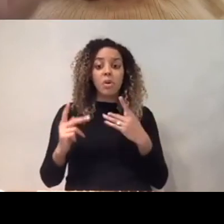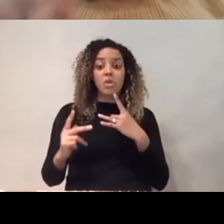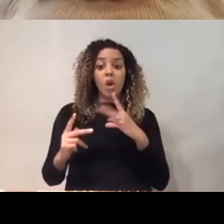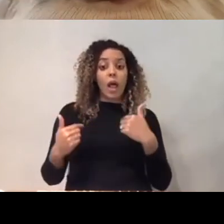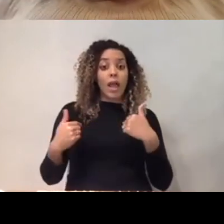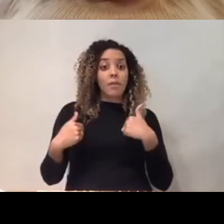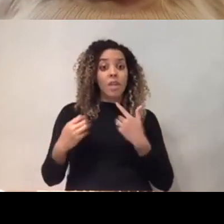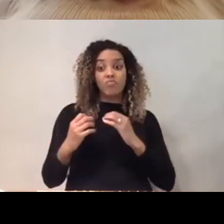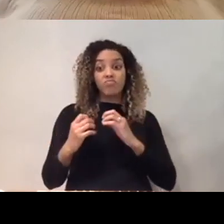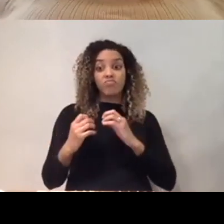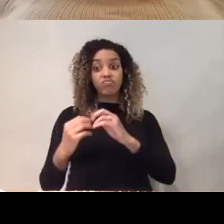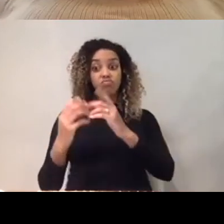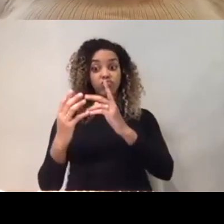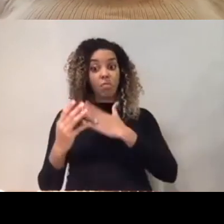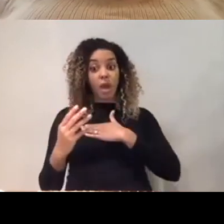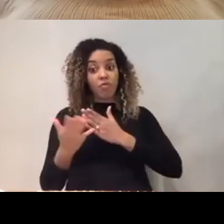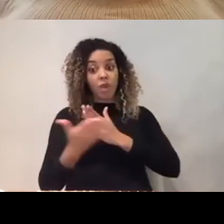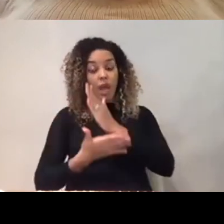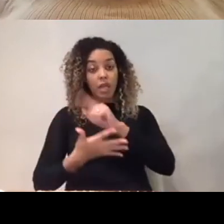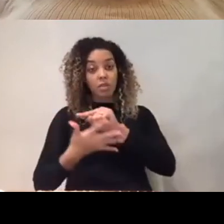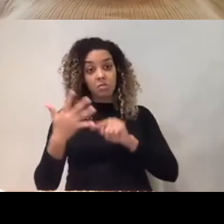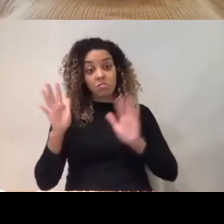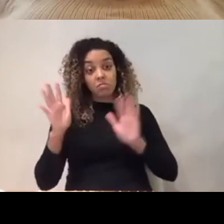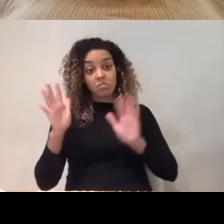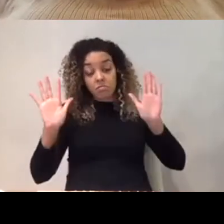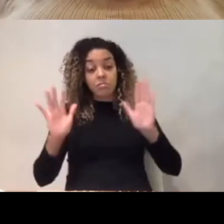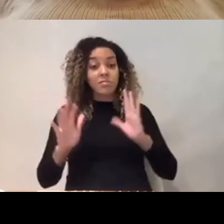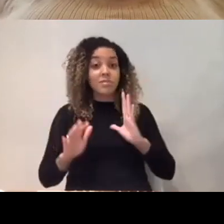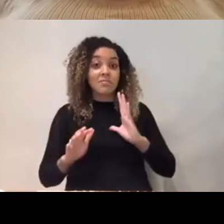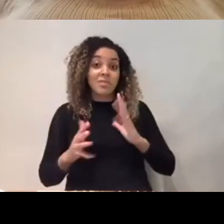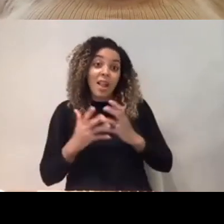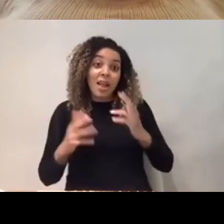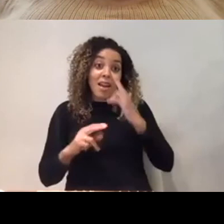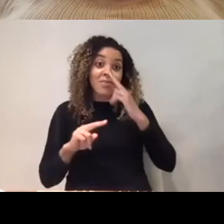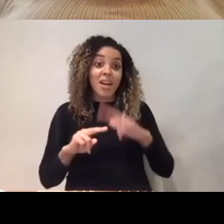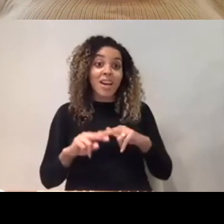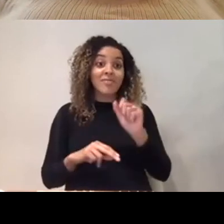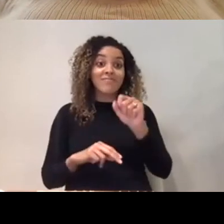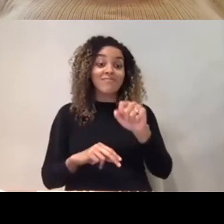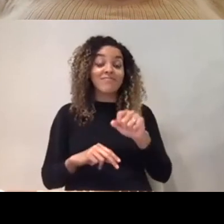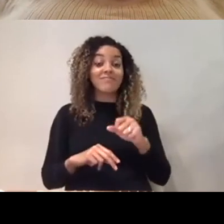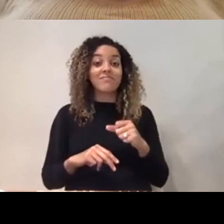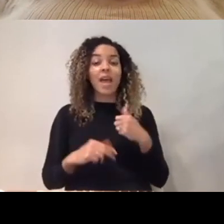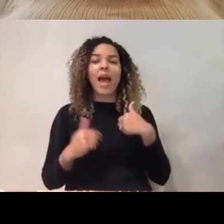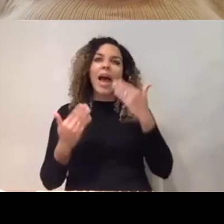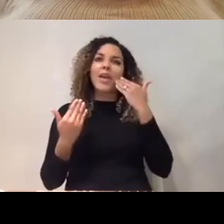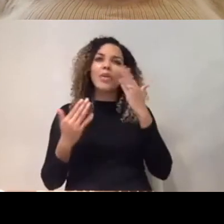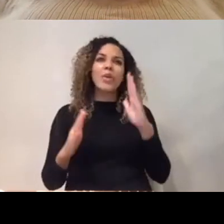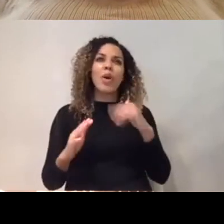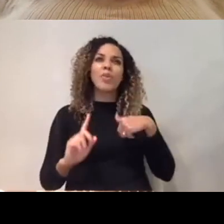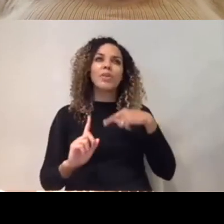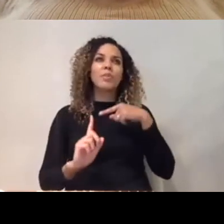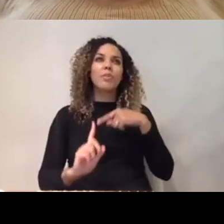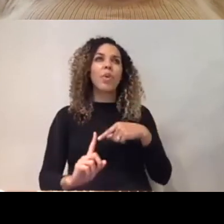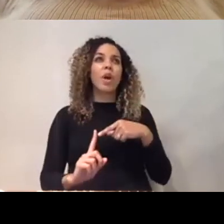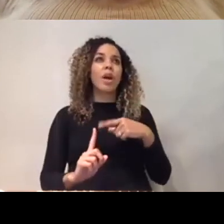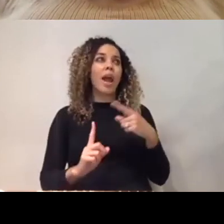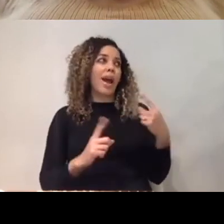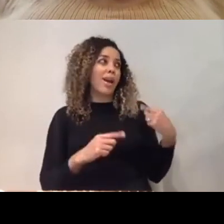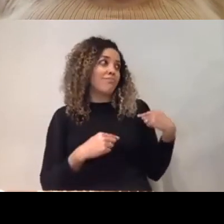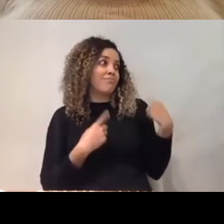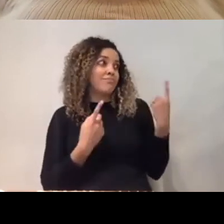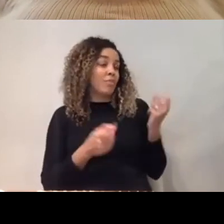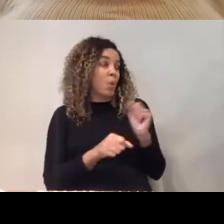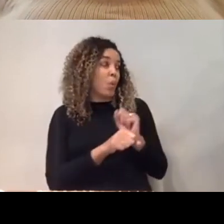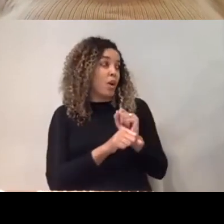those conversations, it's a lot of fun. I don't know at this point, having done this for so long, any other job that I could